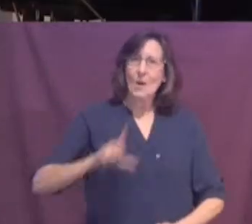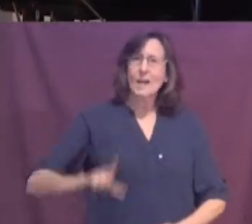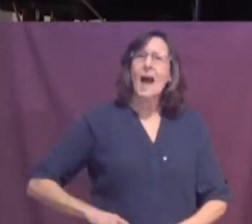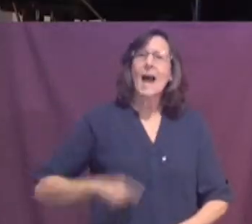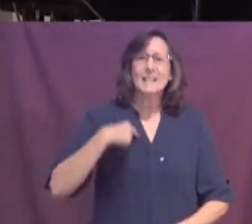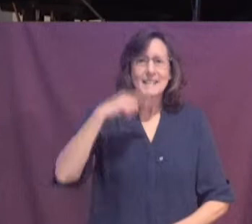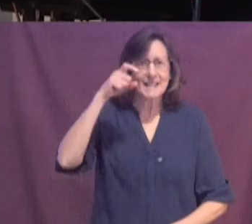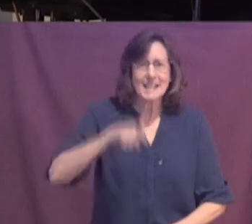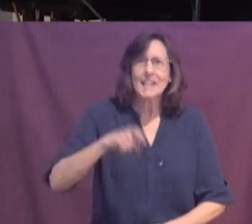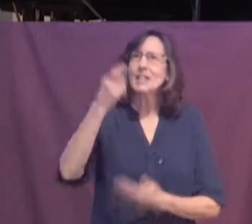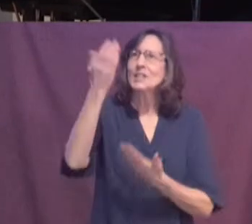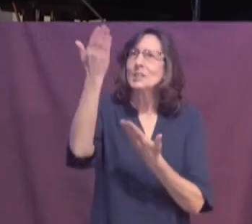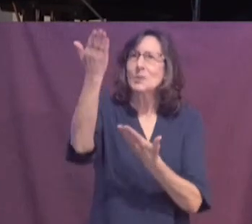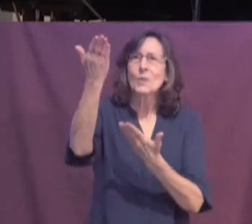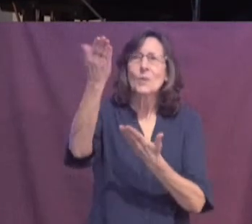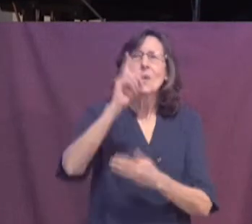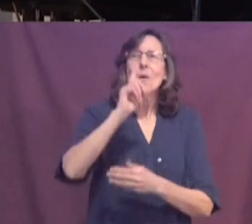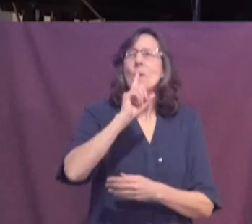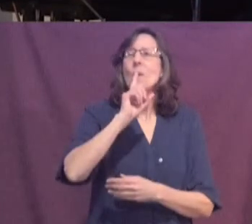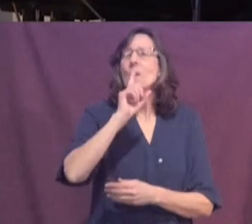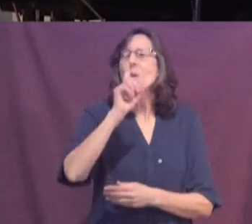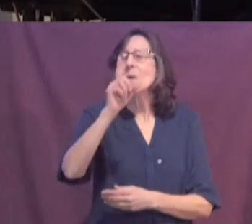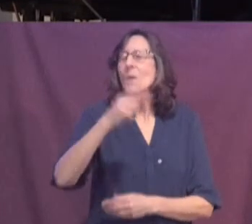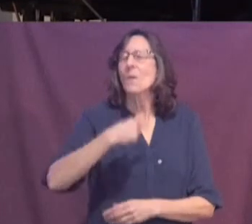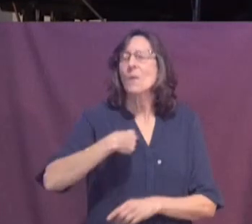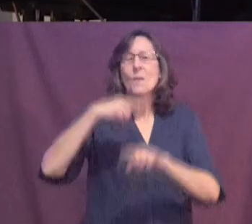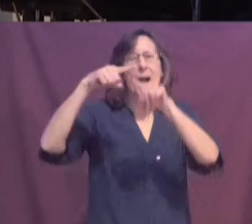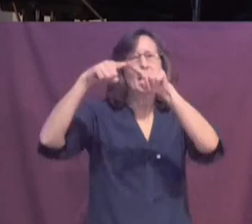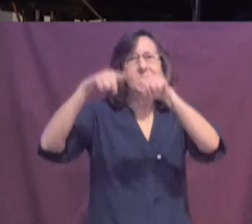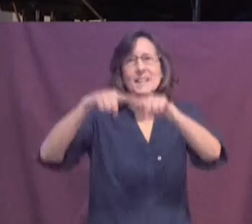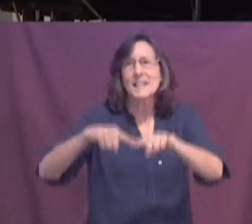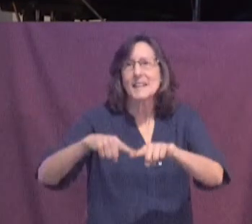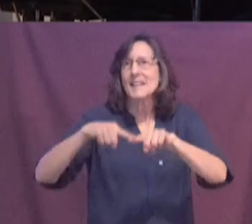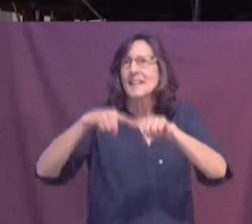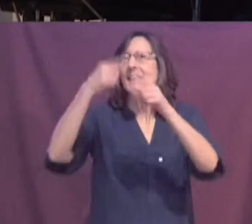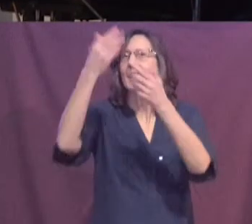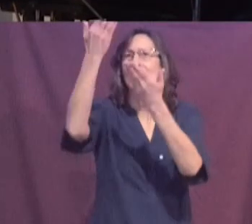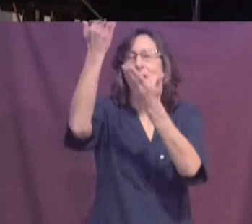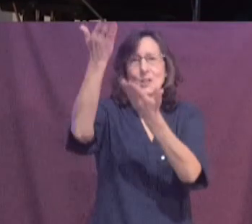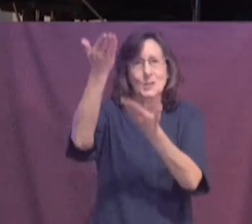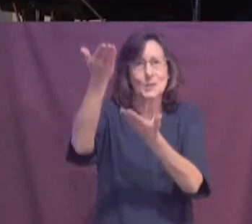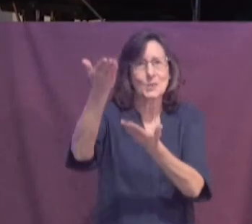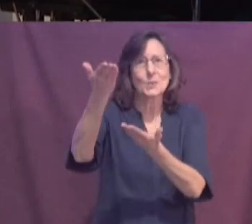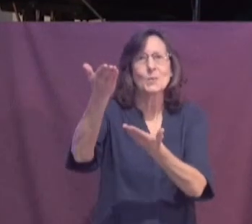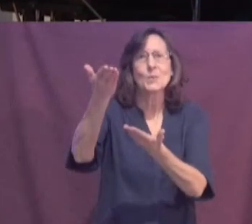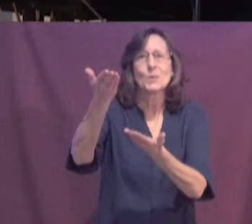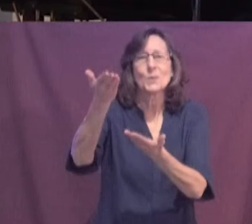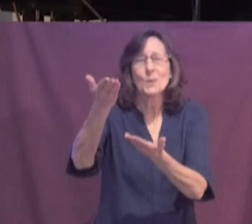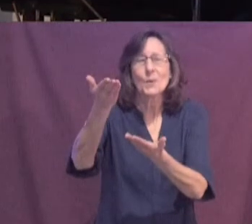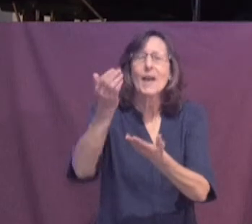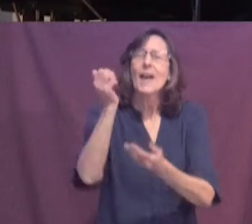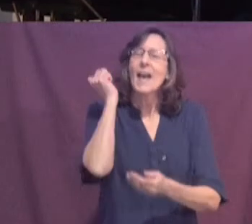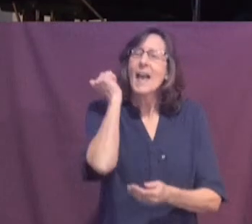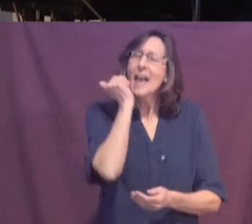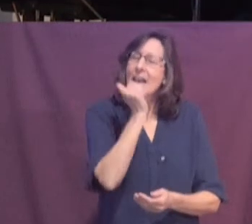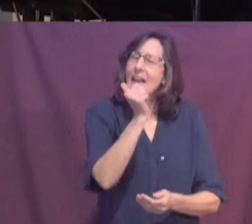Lord, I need you. Oh, I need you.